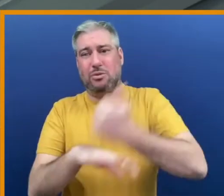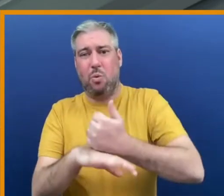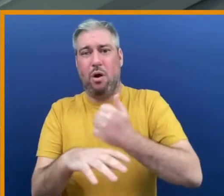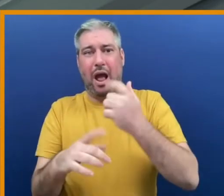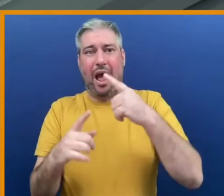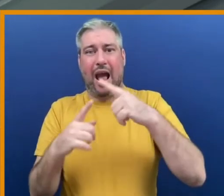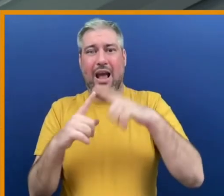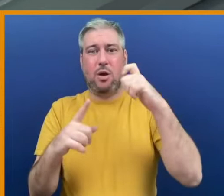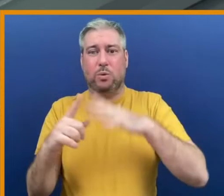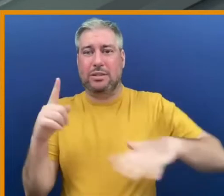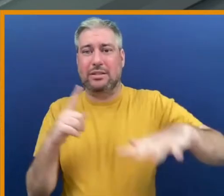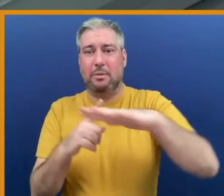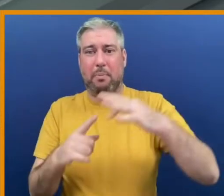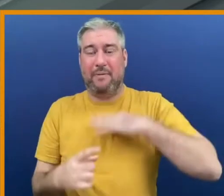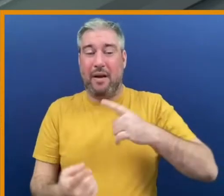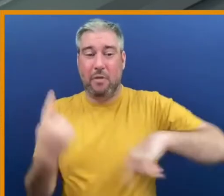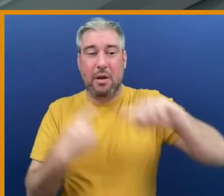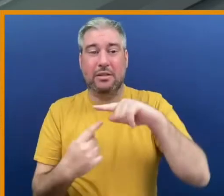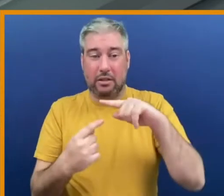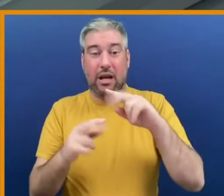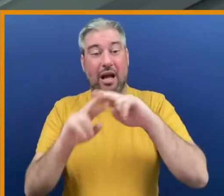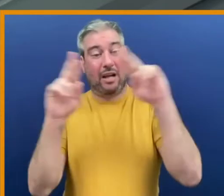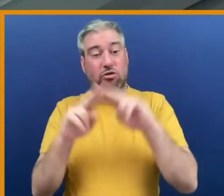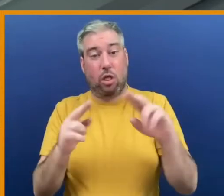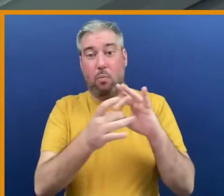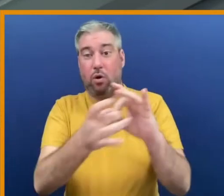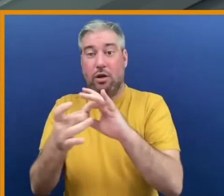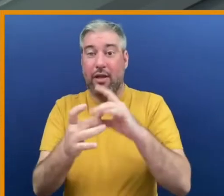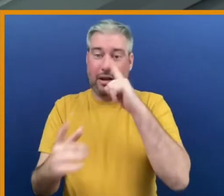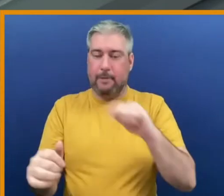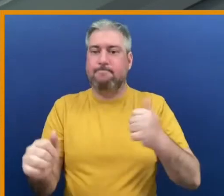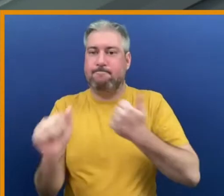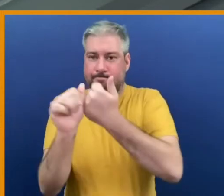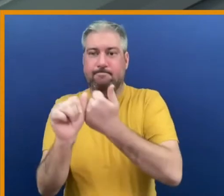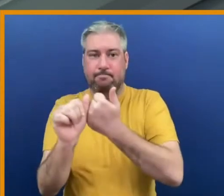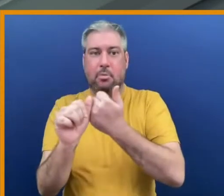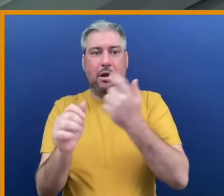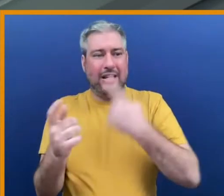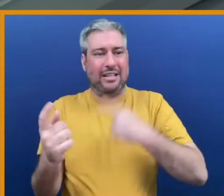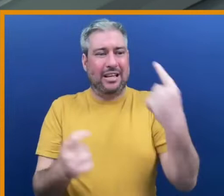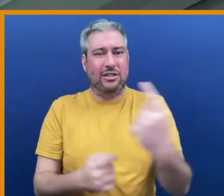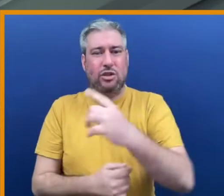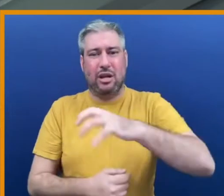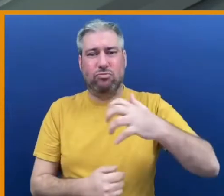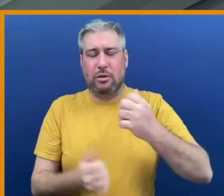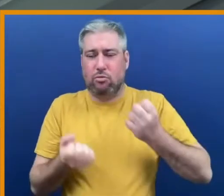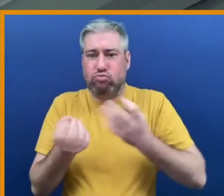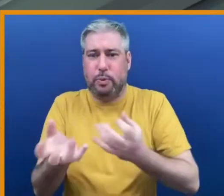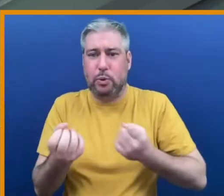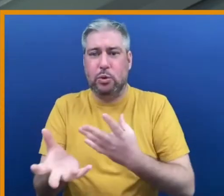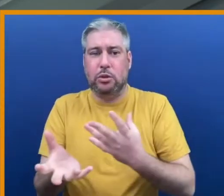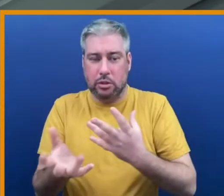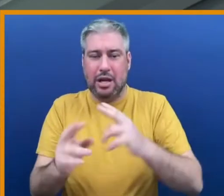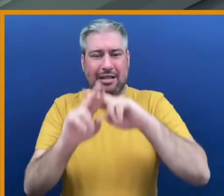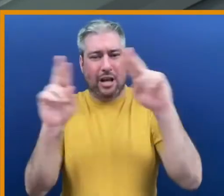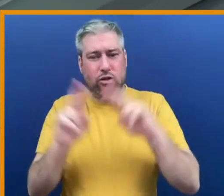contributing towards its means. And we would use international trade agreements to support and protect our own farmers from